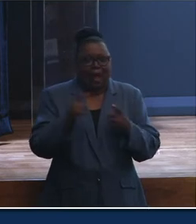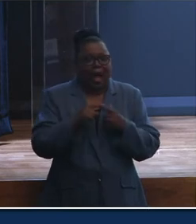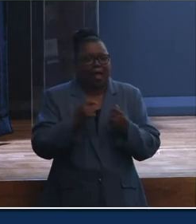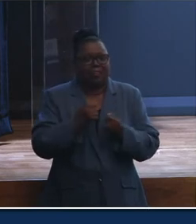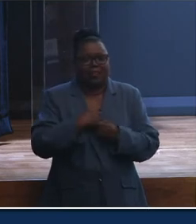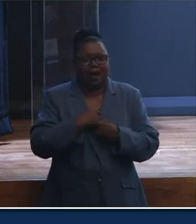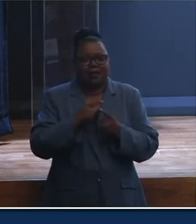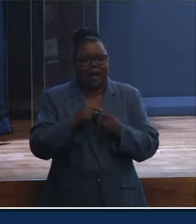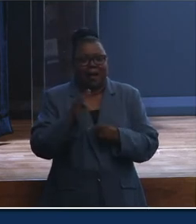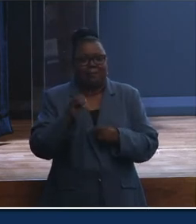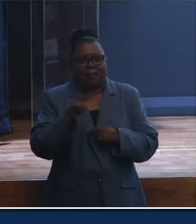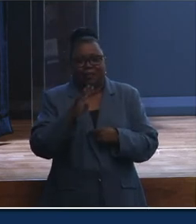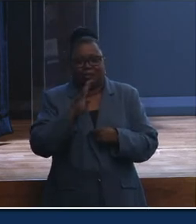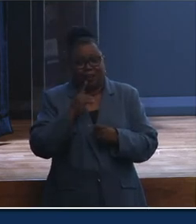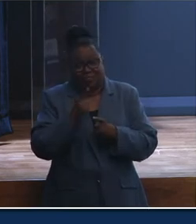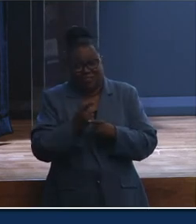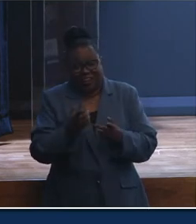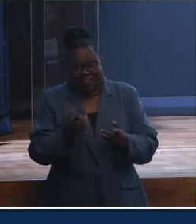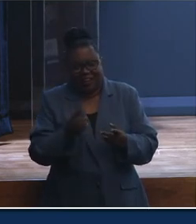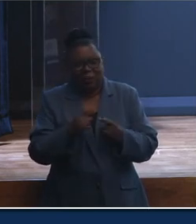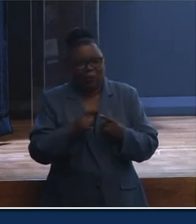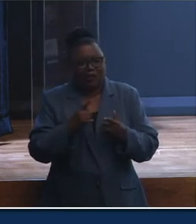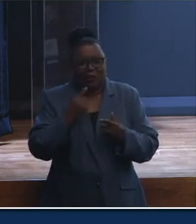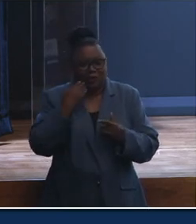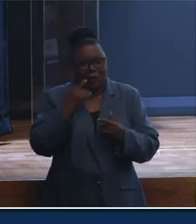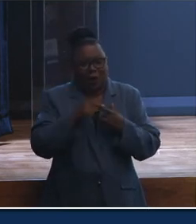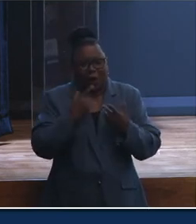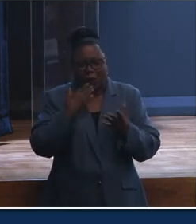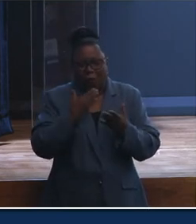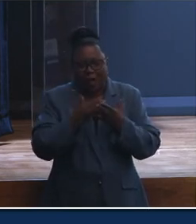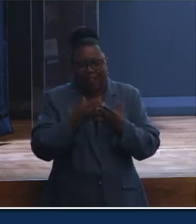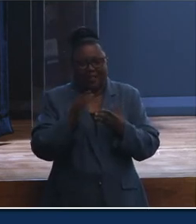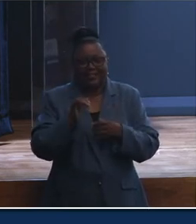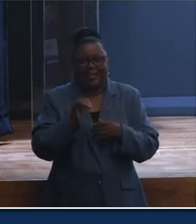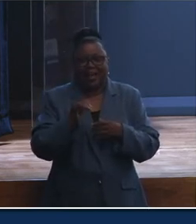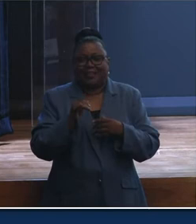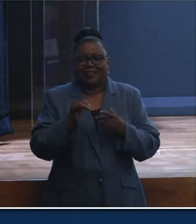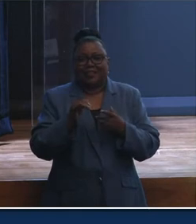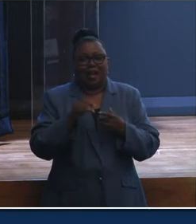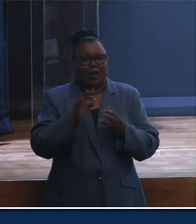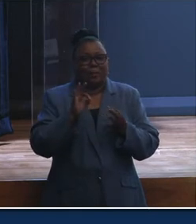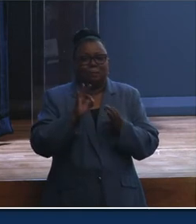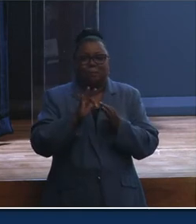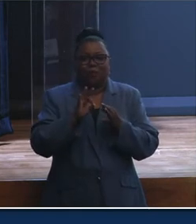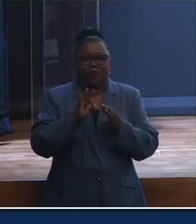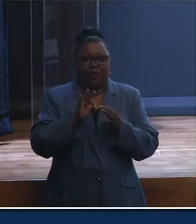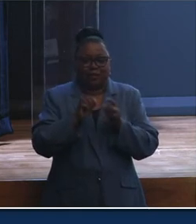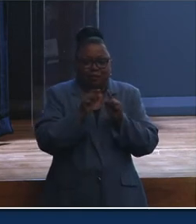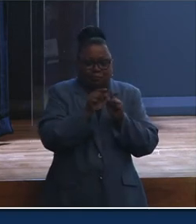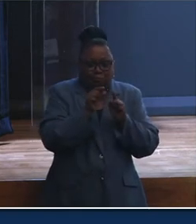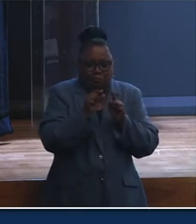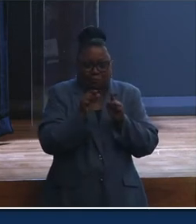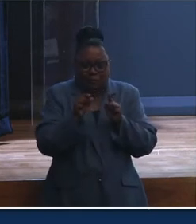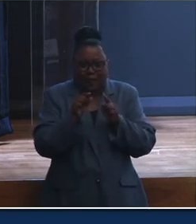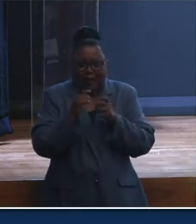love the way Billie talks, right? I mean, we know her well. You know, it's just like perfect sound bites and little clips you can put on the wall